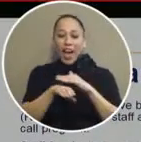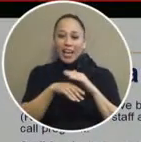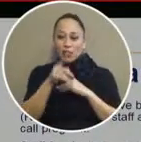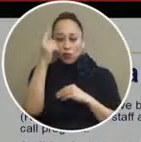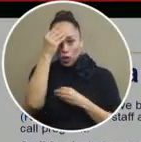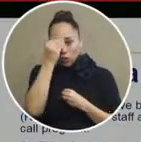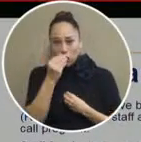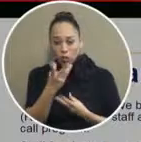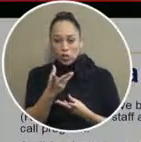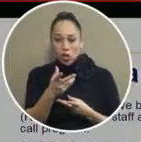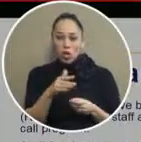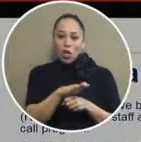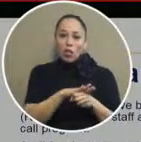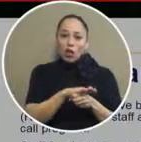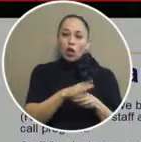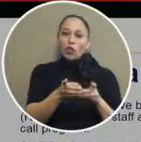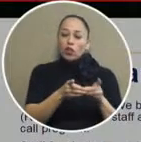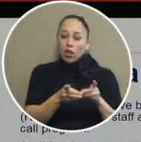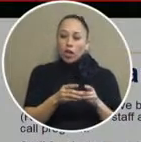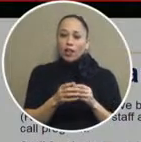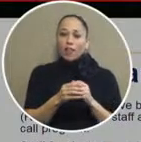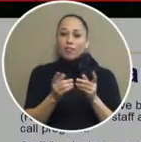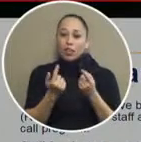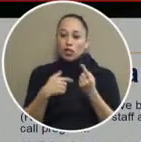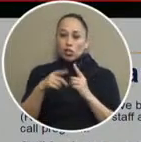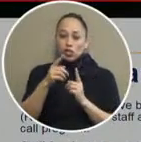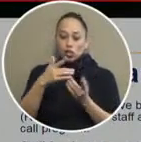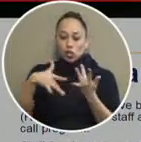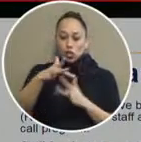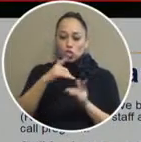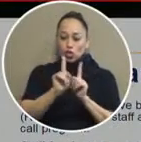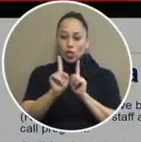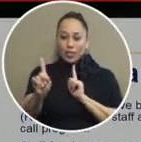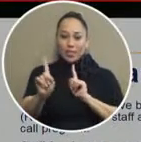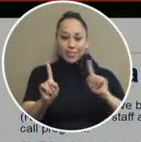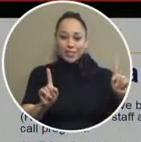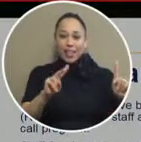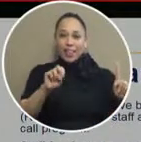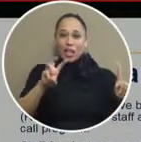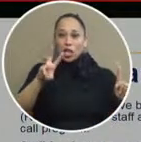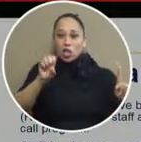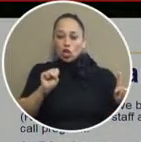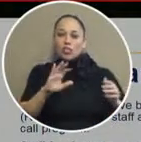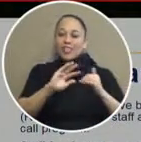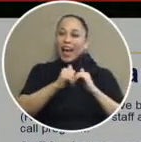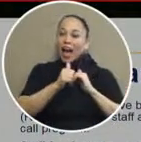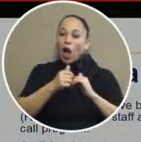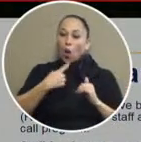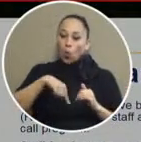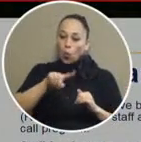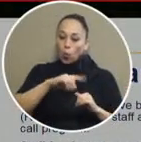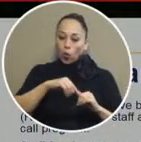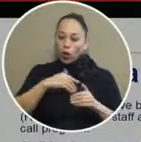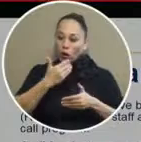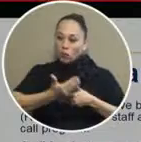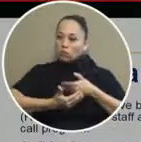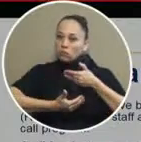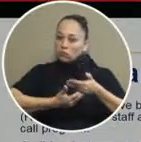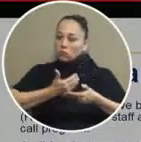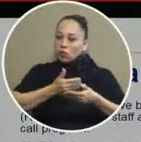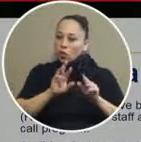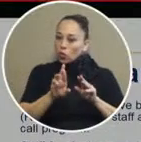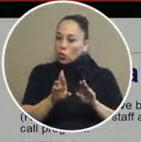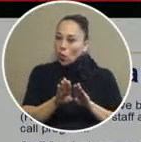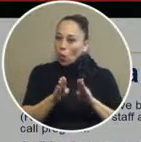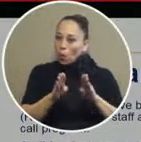local directives, the social distancing, the news about how we are moving towards a